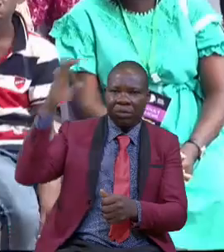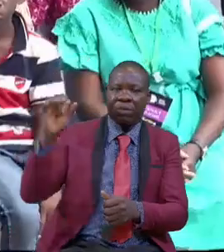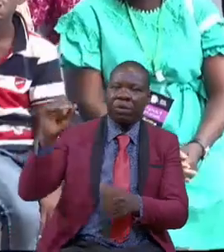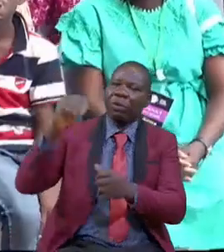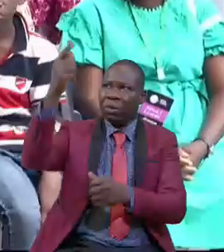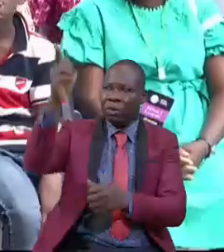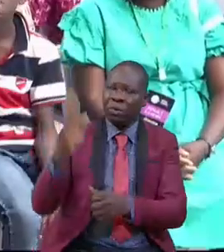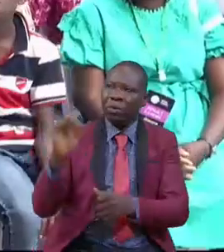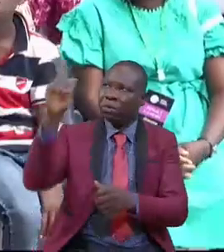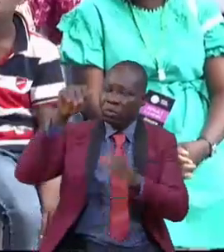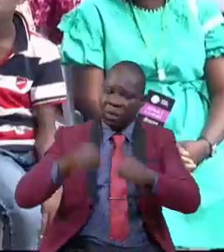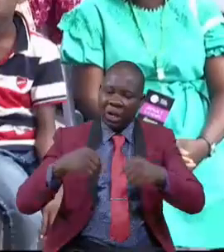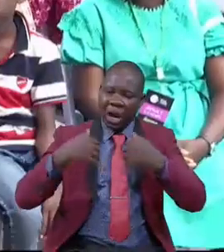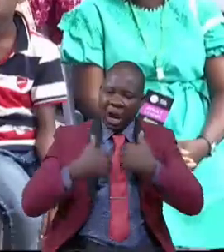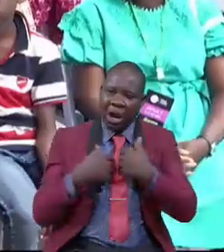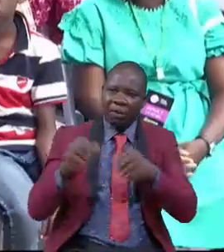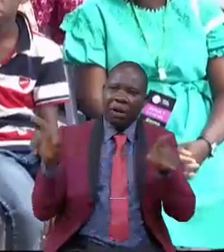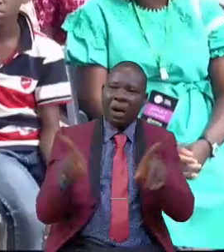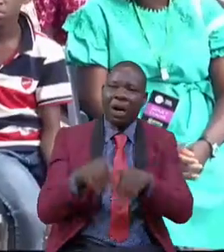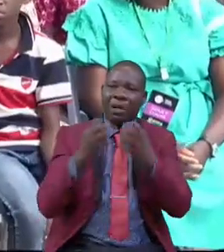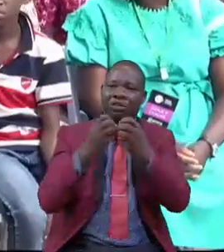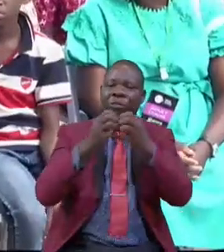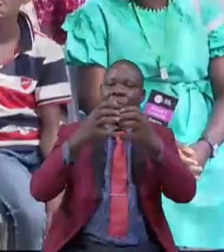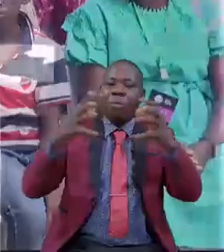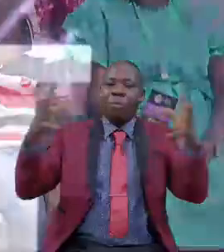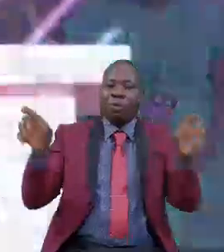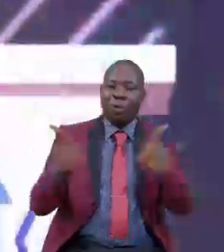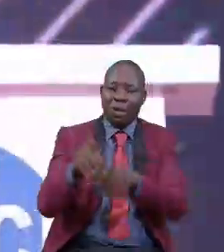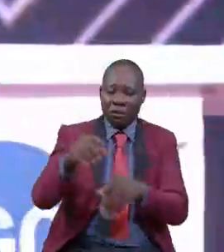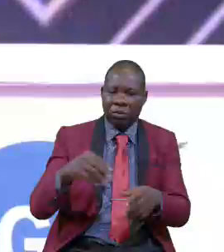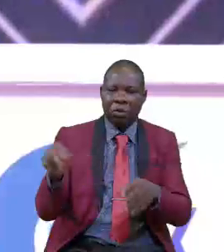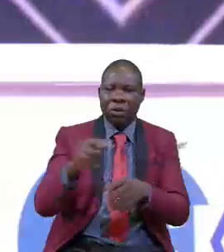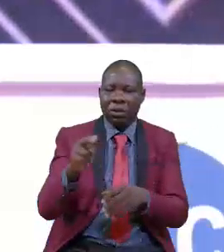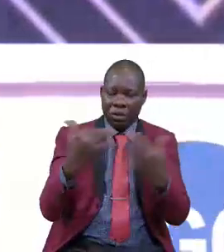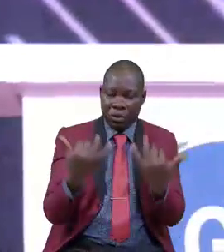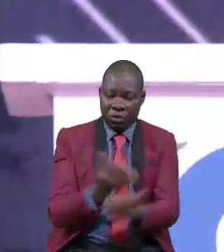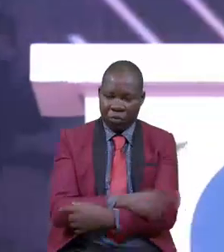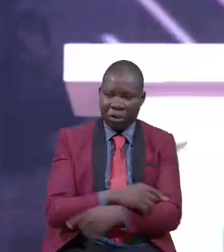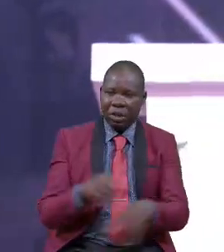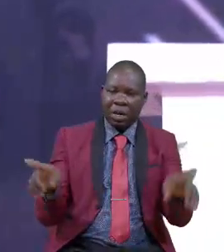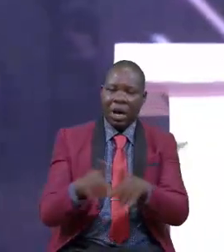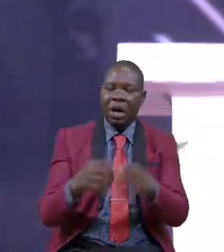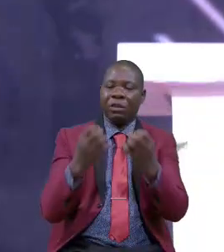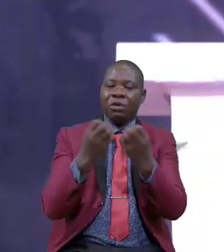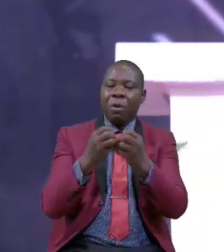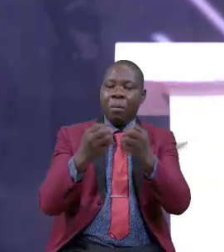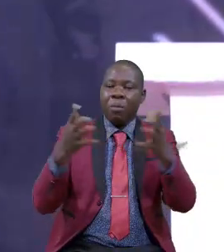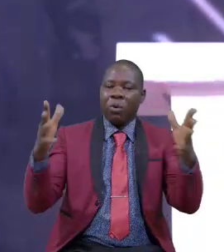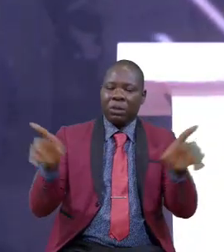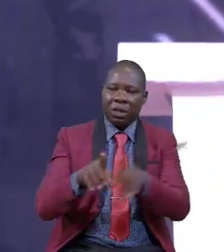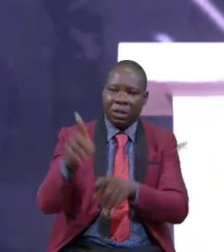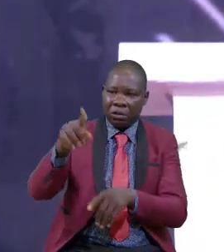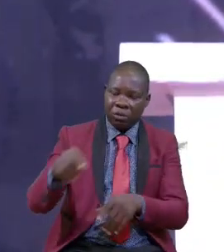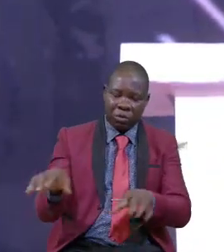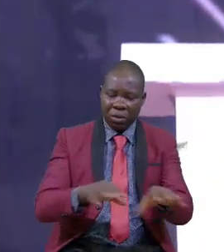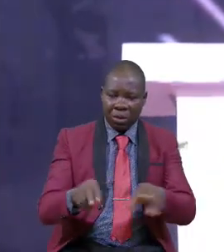need. Amen. Today, as much as you need. Amen. Tomorrow, as much as you